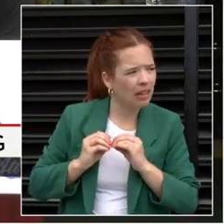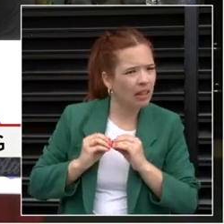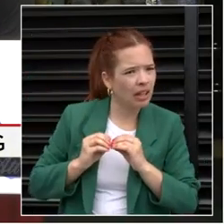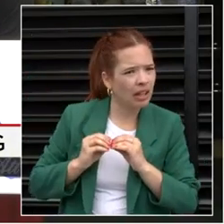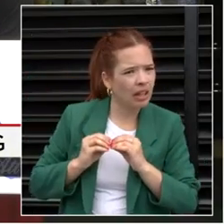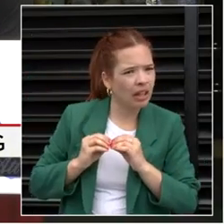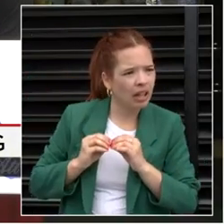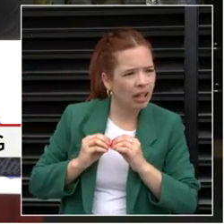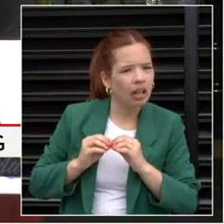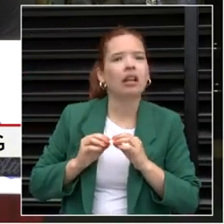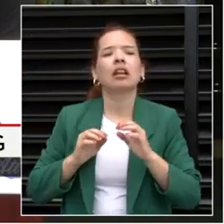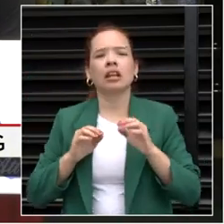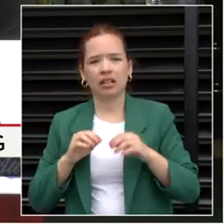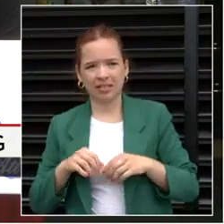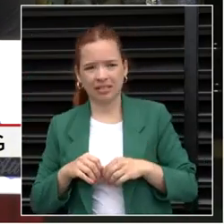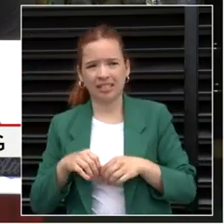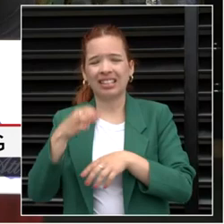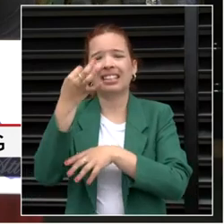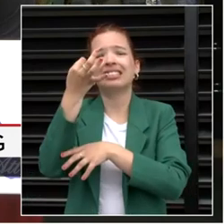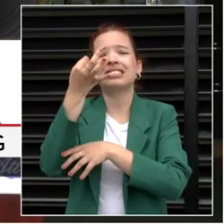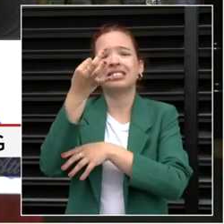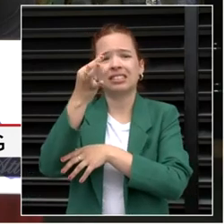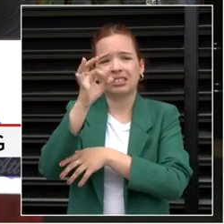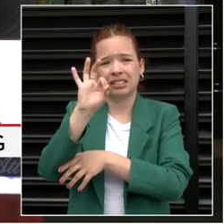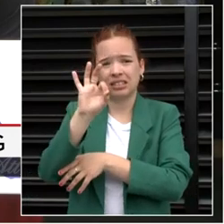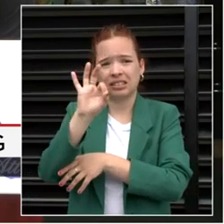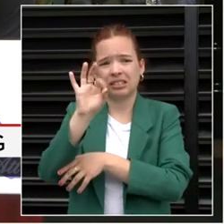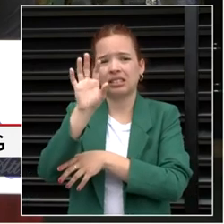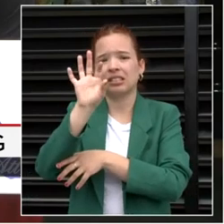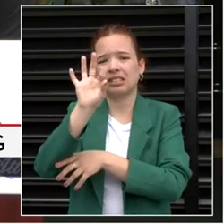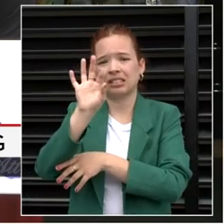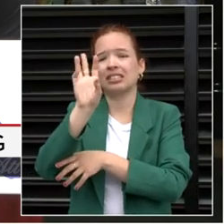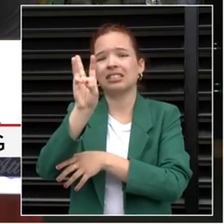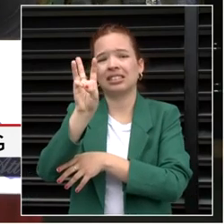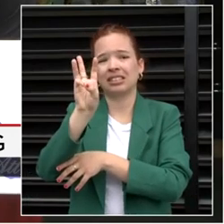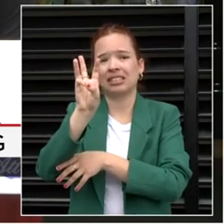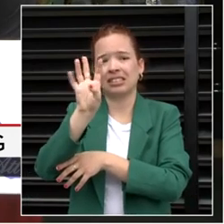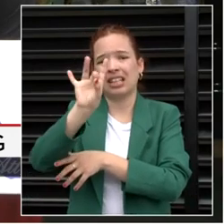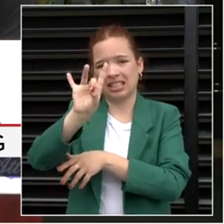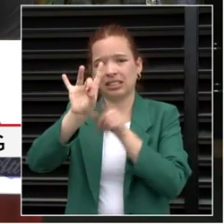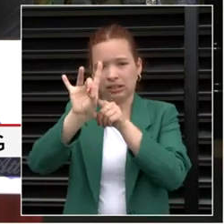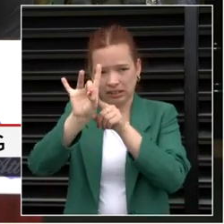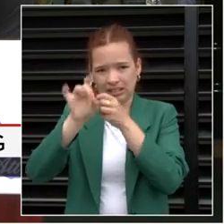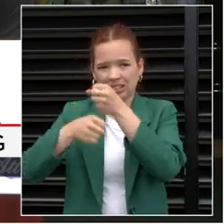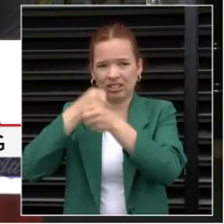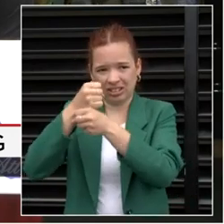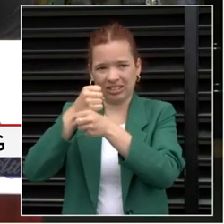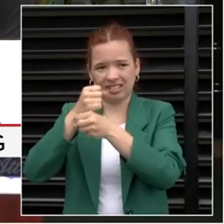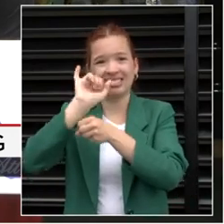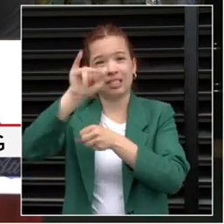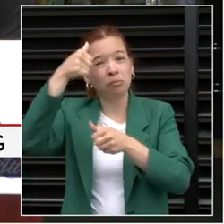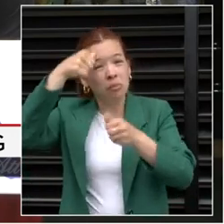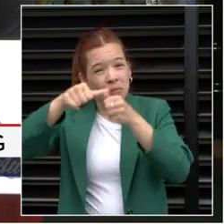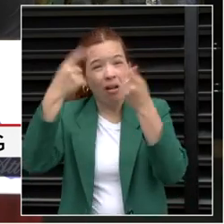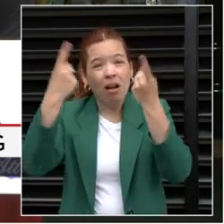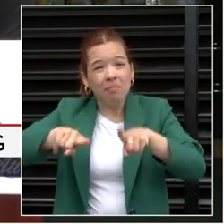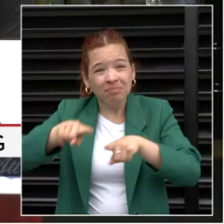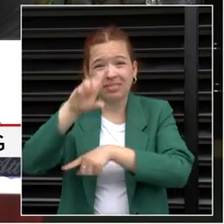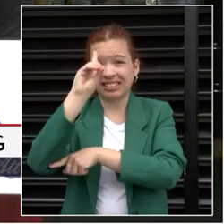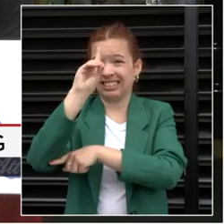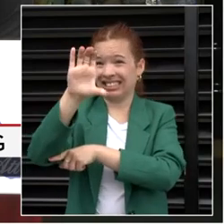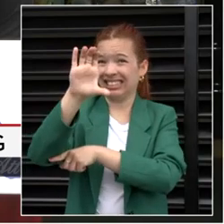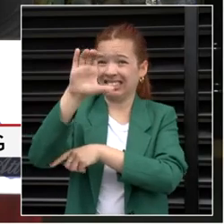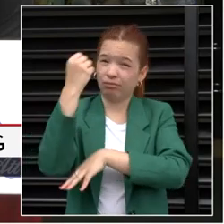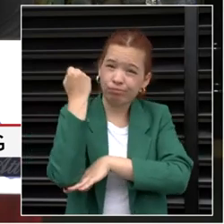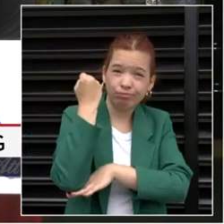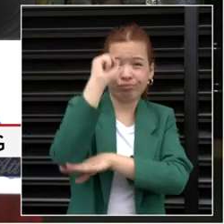1968 riots. The times were ripe. The ground was fertile. I can still hear the ad